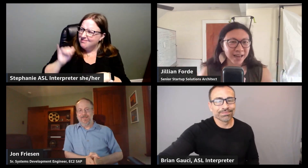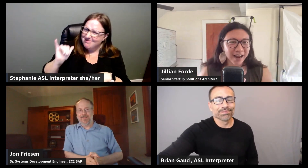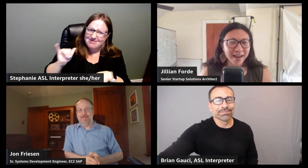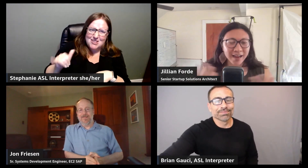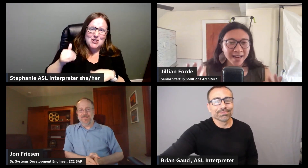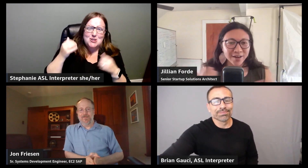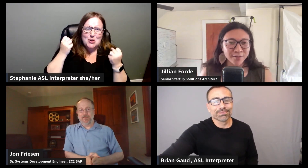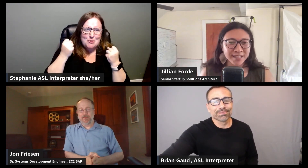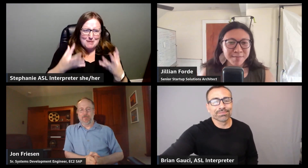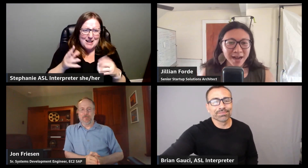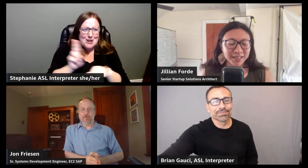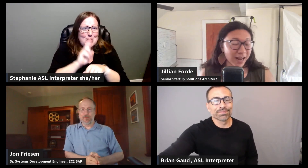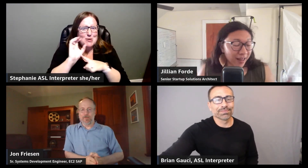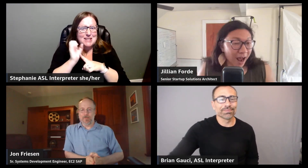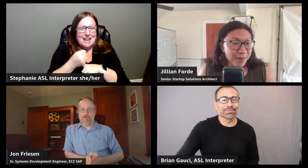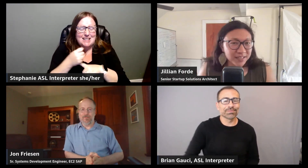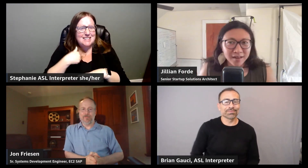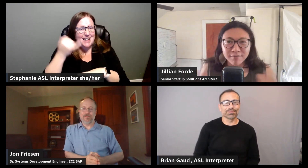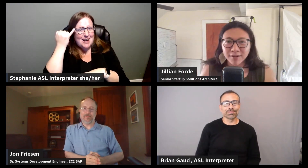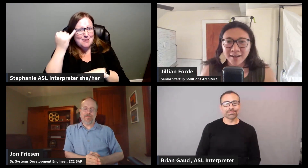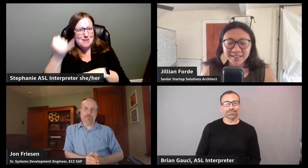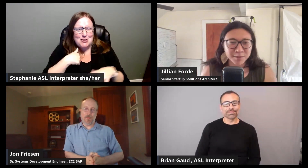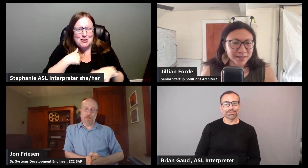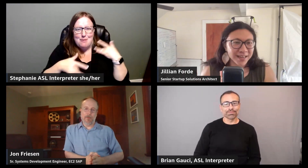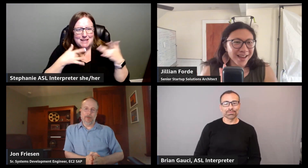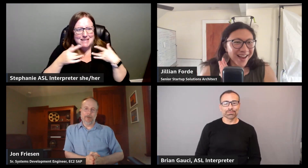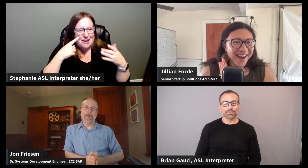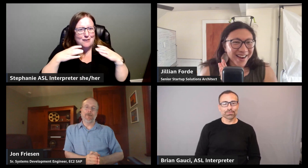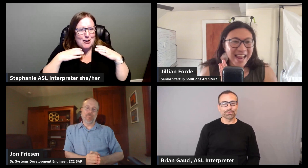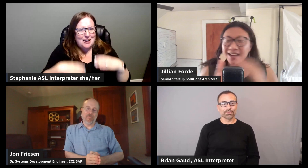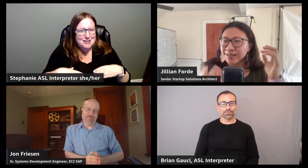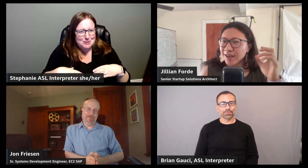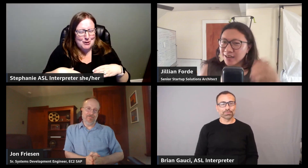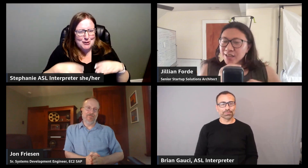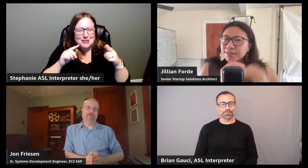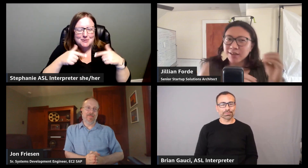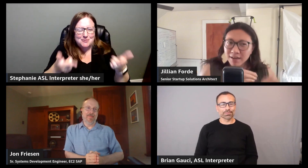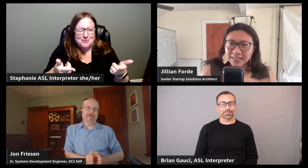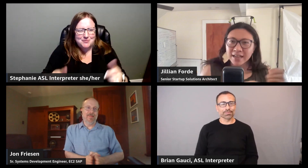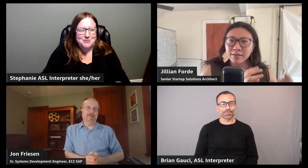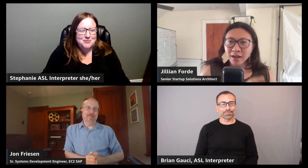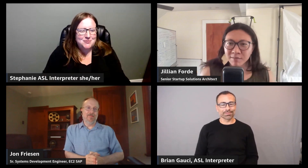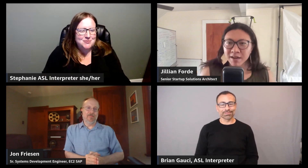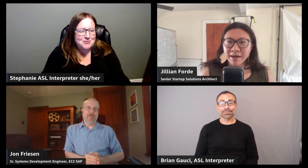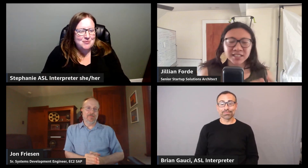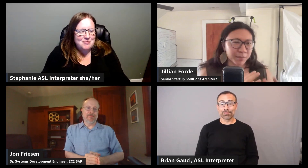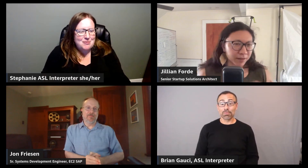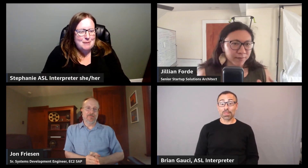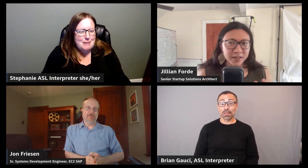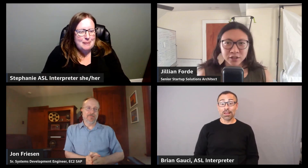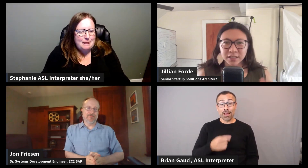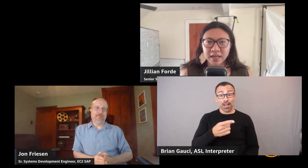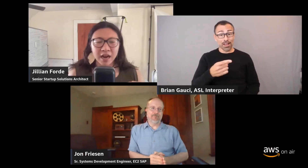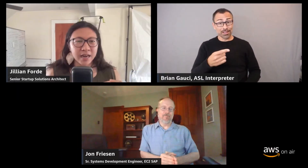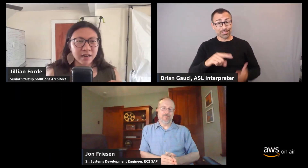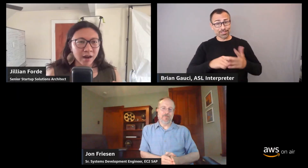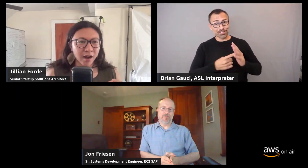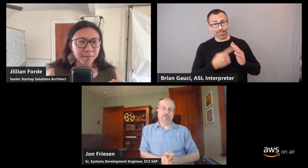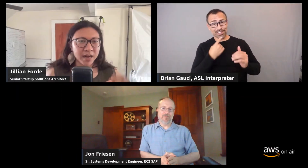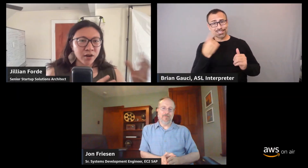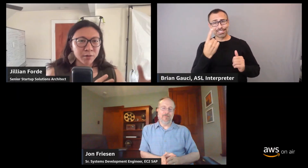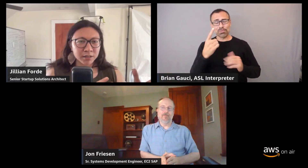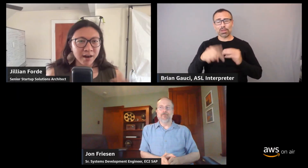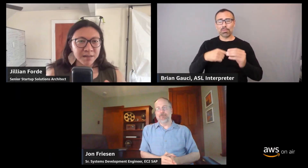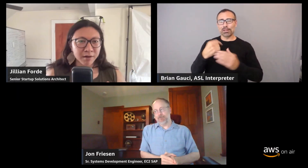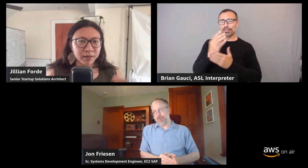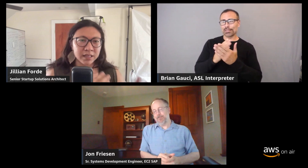cases that I can only imagine. I'm excited for customers. And you started to say a little bit about some of the features, like that